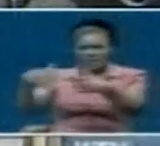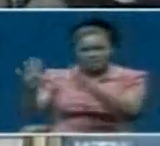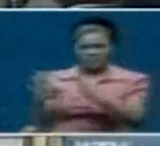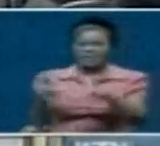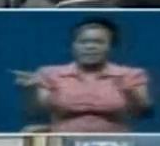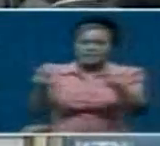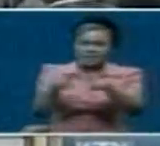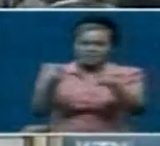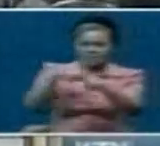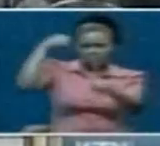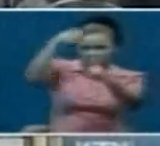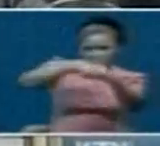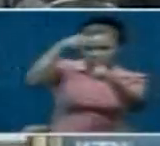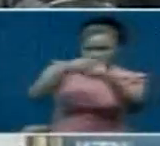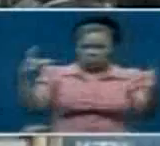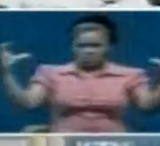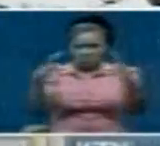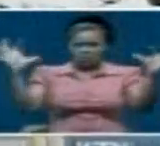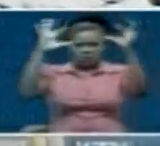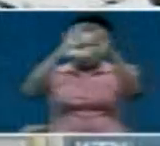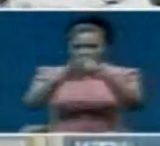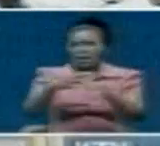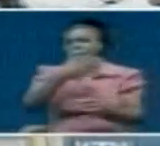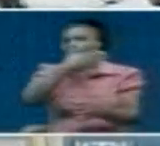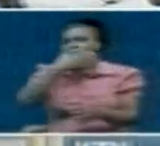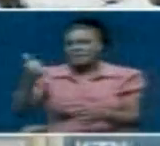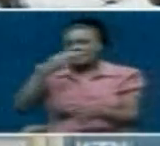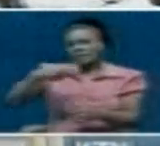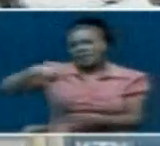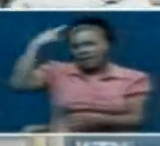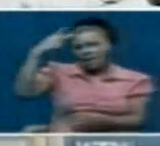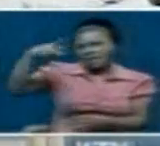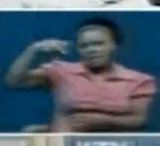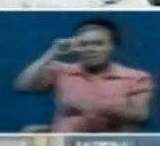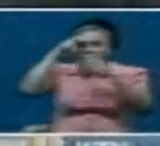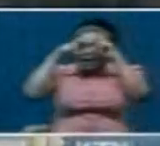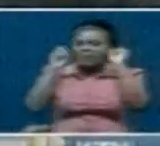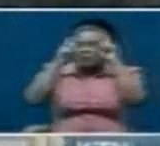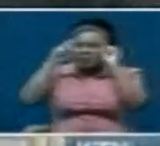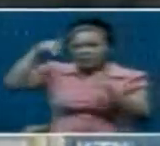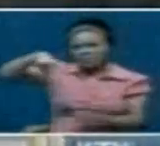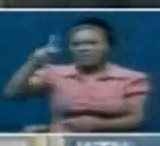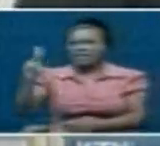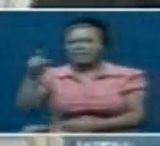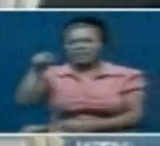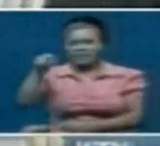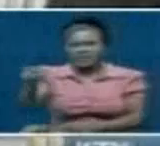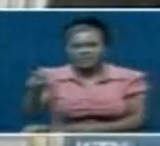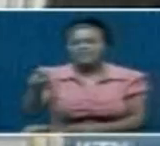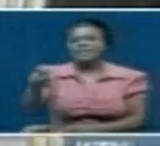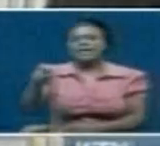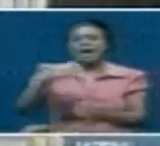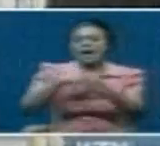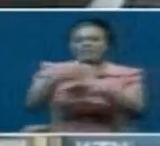lobby groups might have also joined the push, but the bets are high for Karua and Kenneth, whose political lifelines had been dimmed after